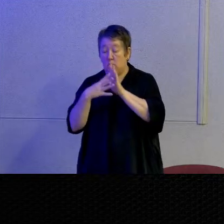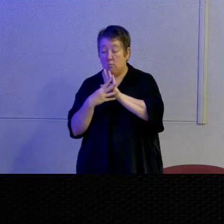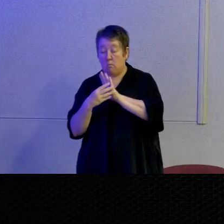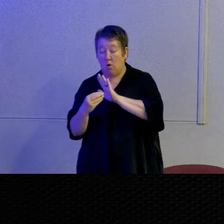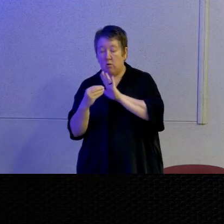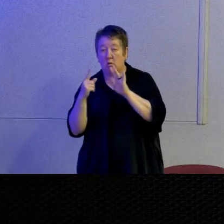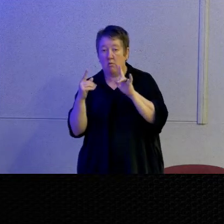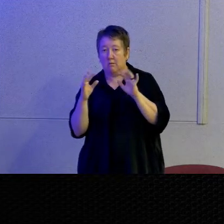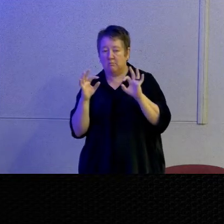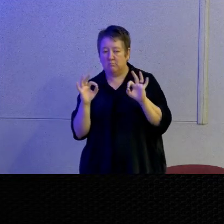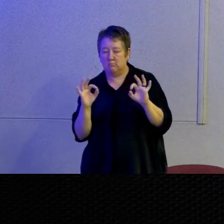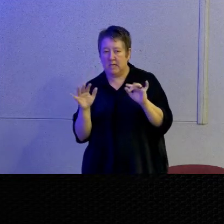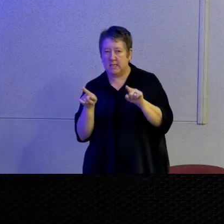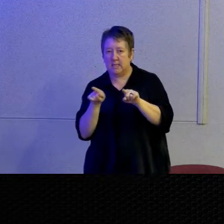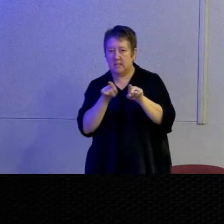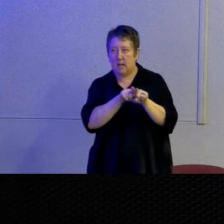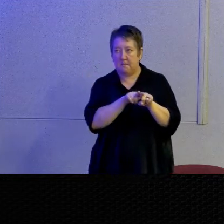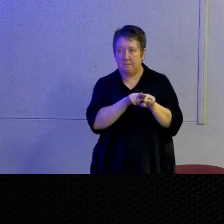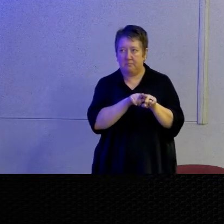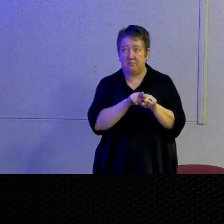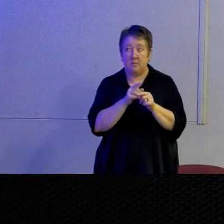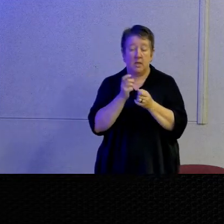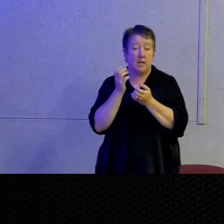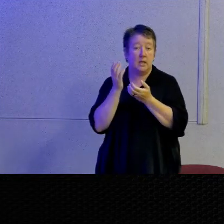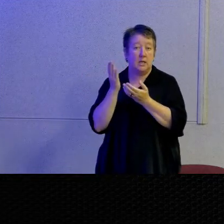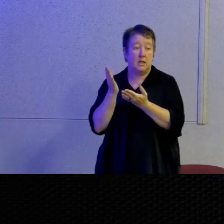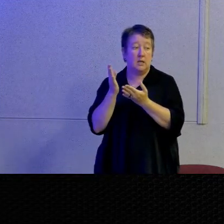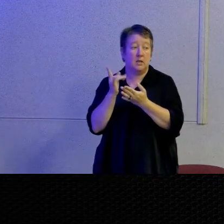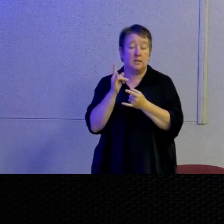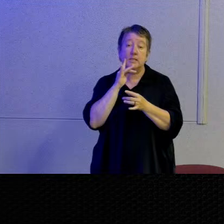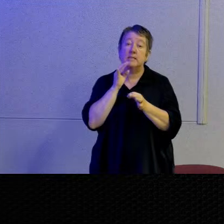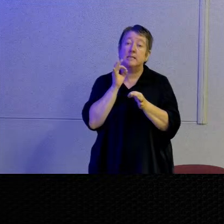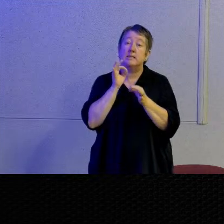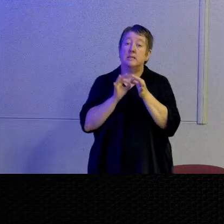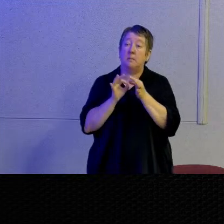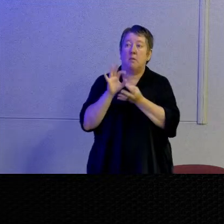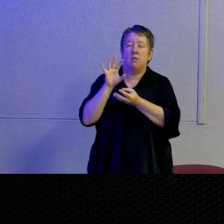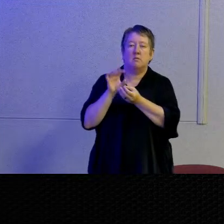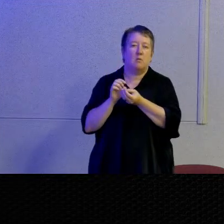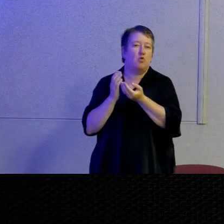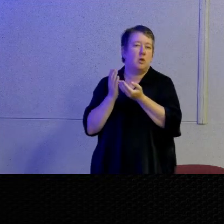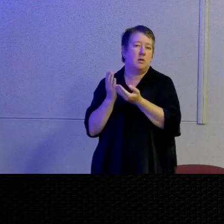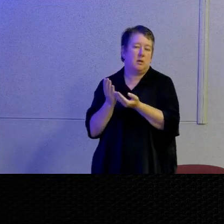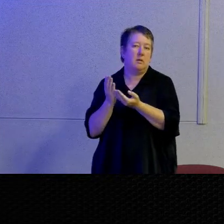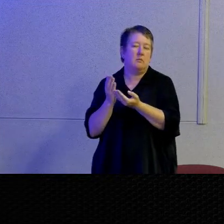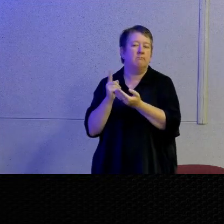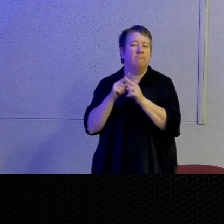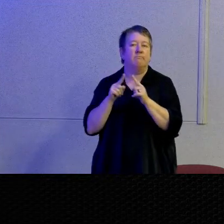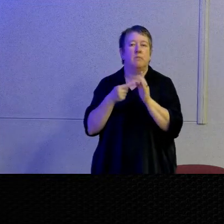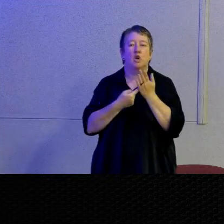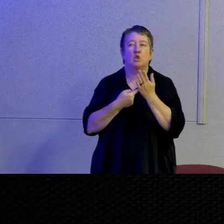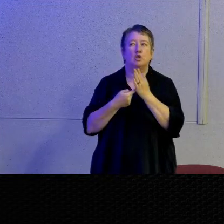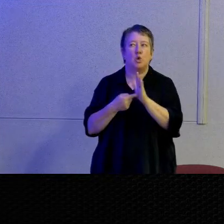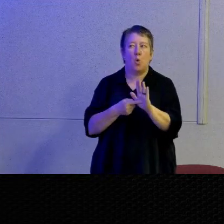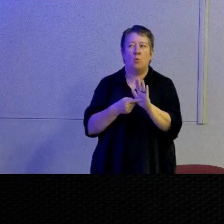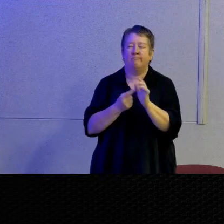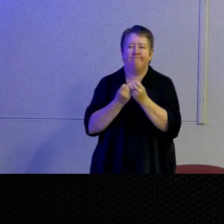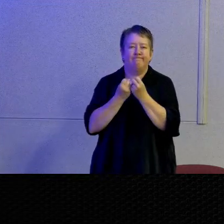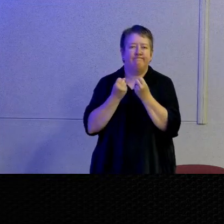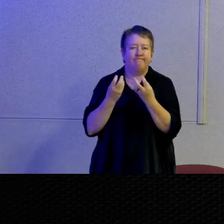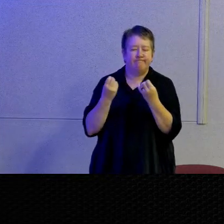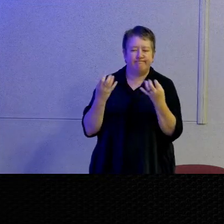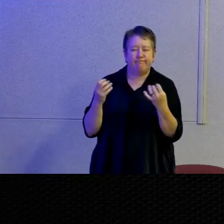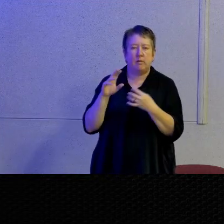So this is just a very simple little summary, but it shows you that many, many measurements have been made at